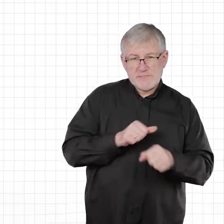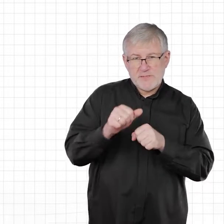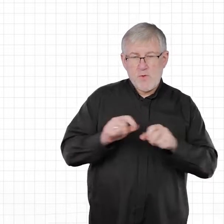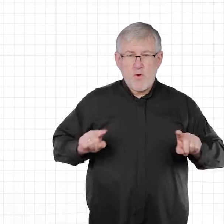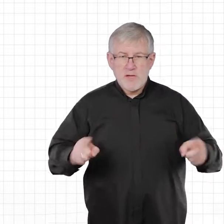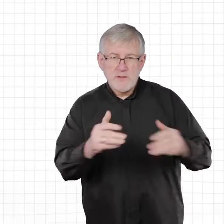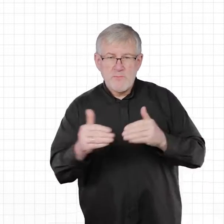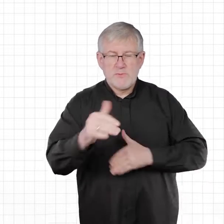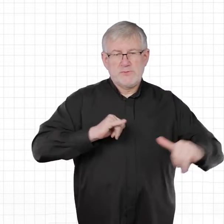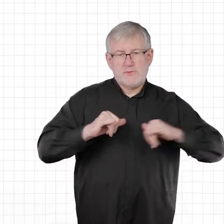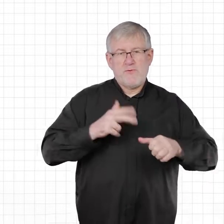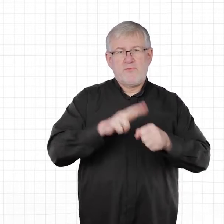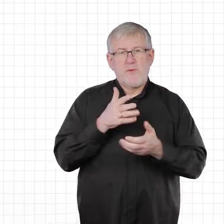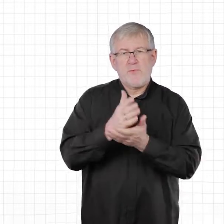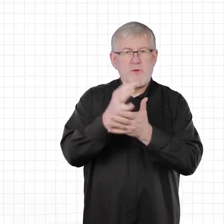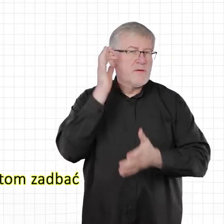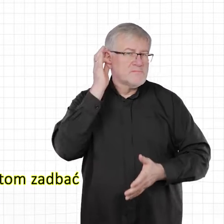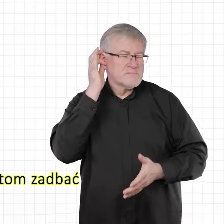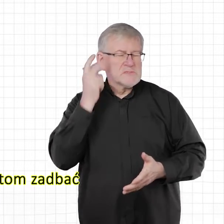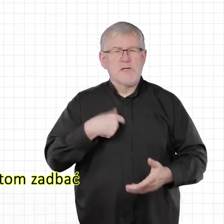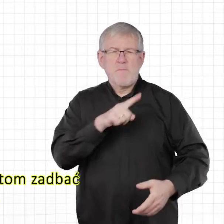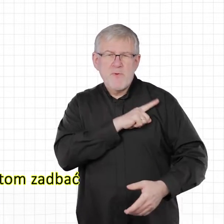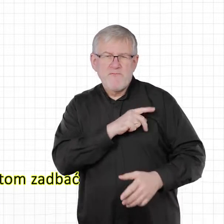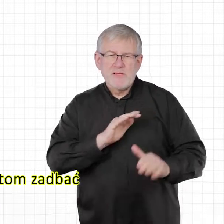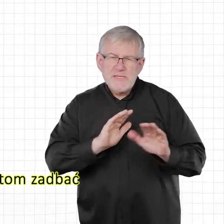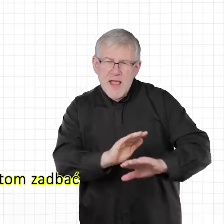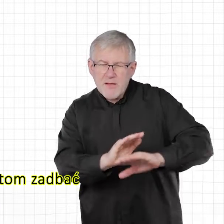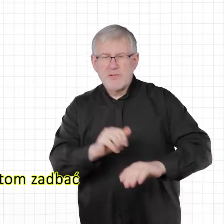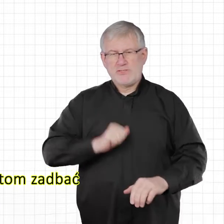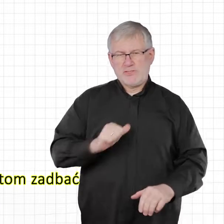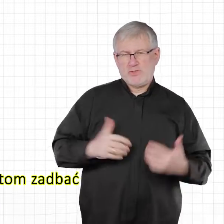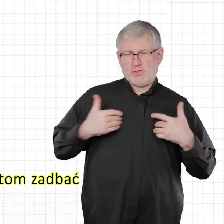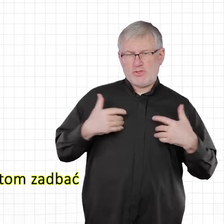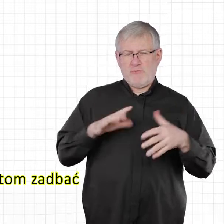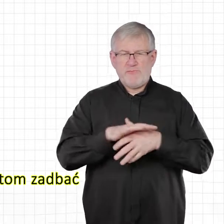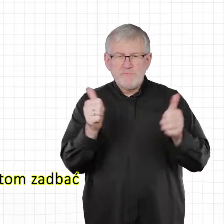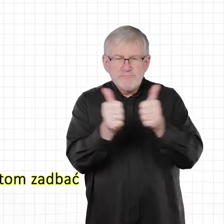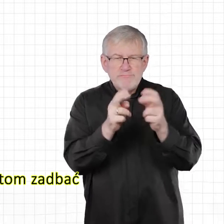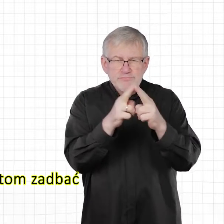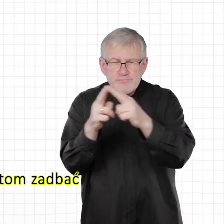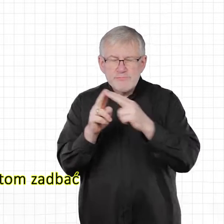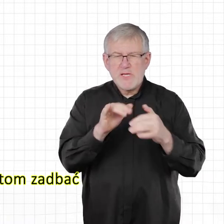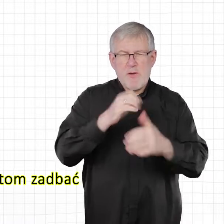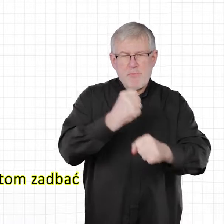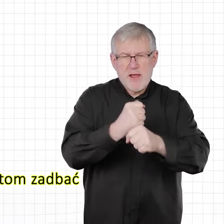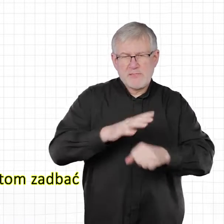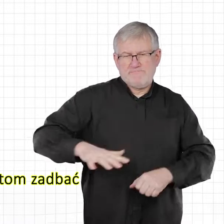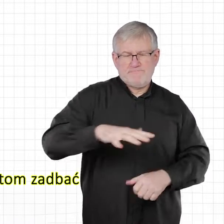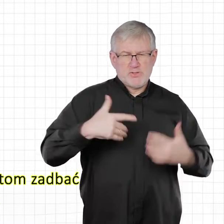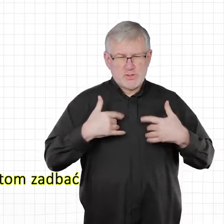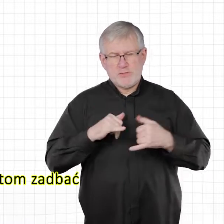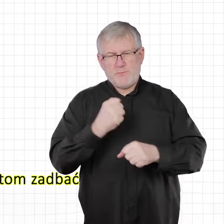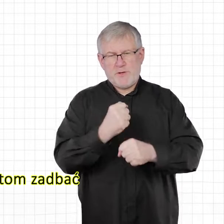Laboratorium Zmiany Foundation or Foundation for Changes, as we also use in English, is